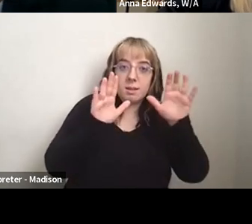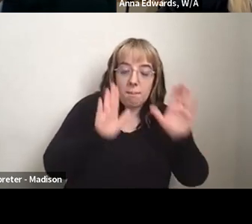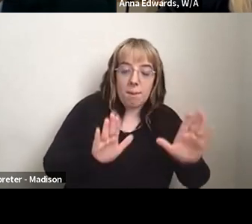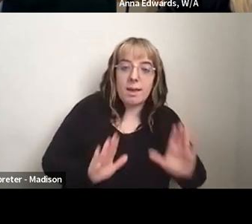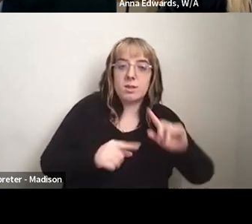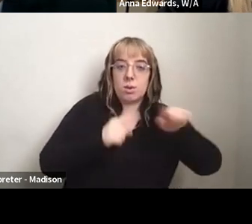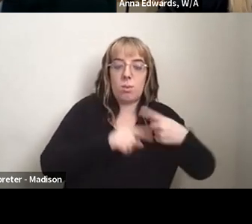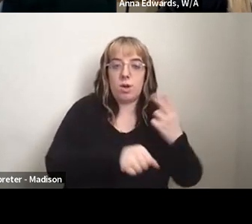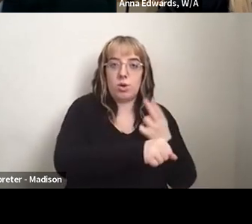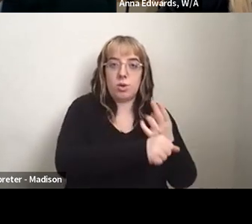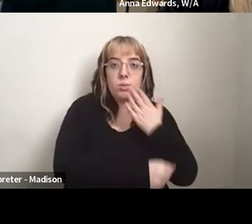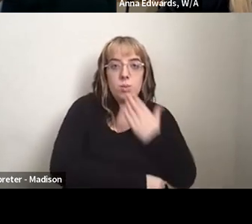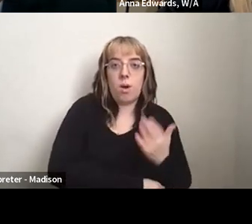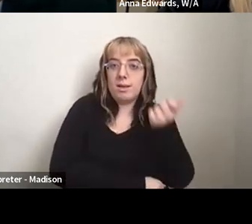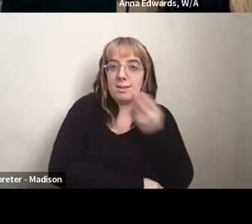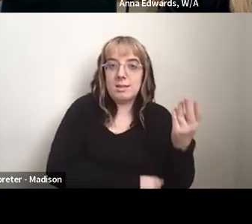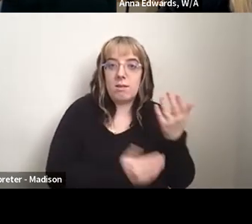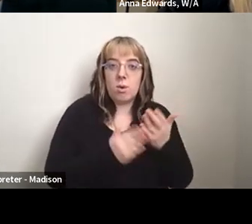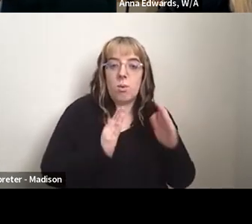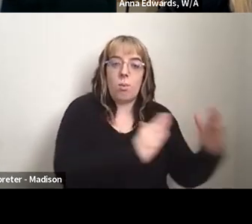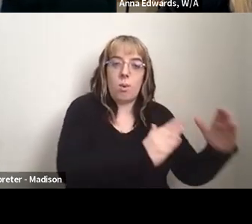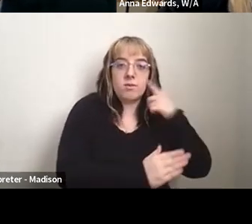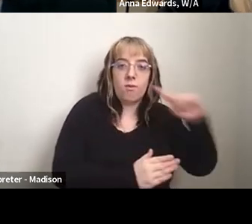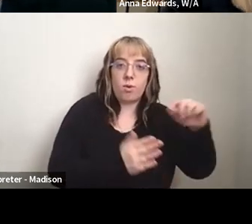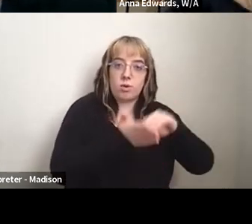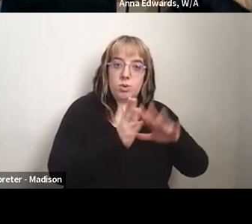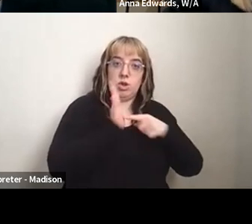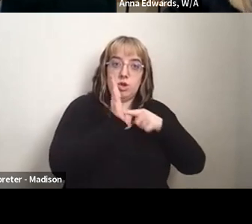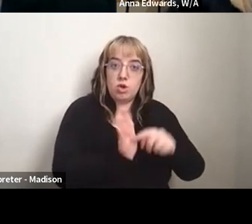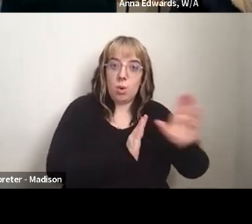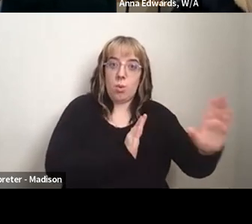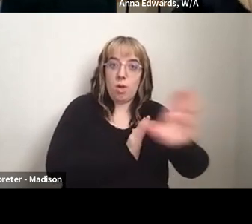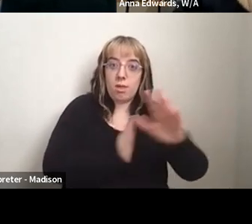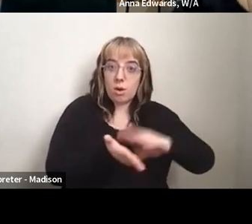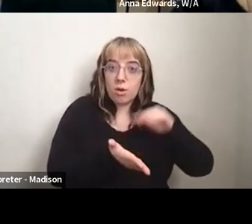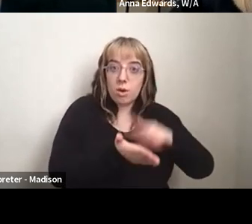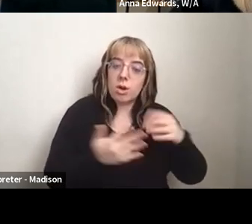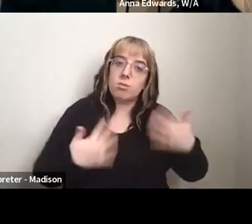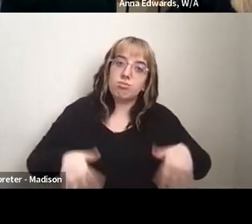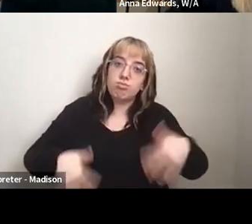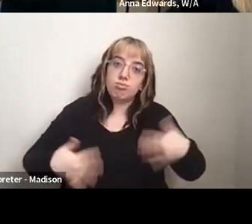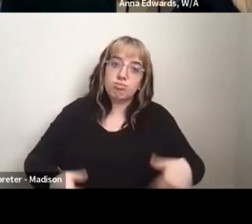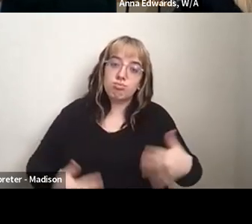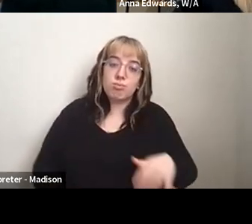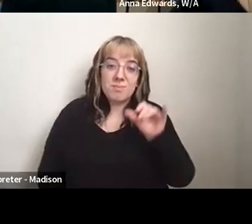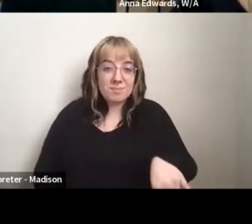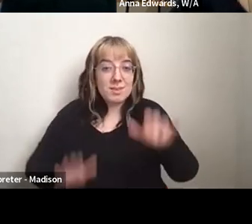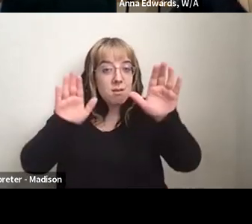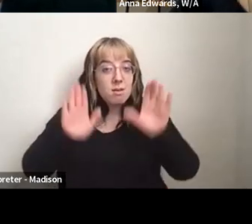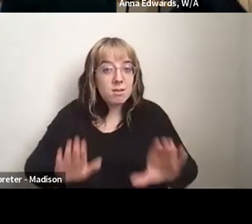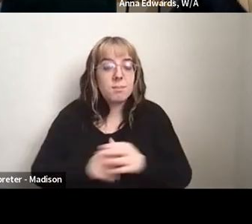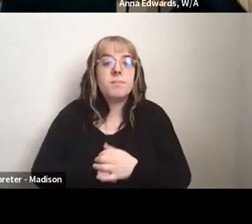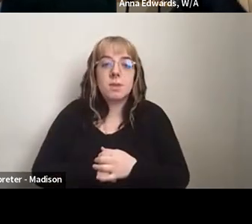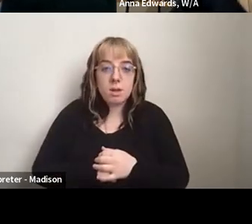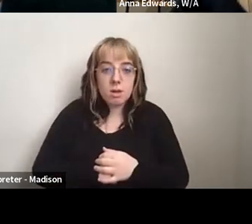well, multiple ways for students to show their learning. Really remembering how